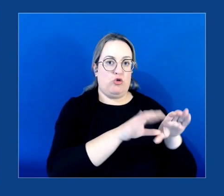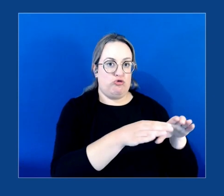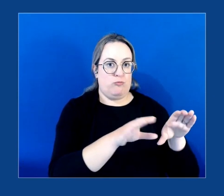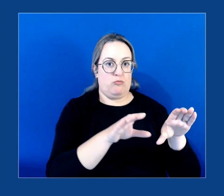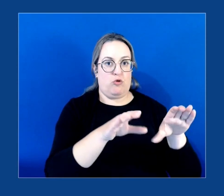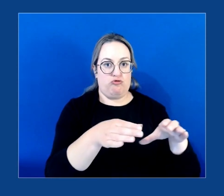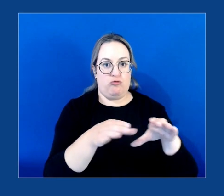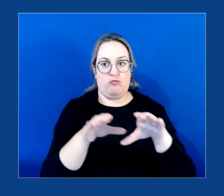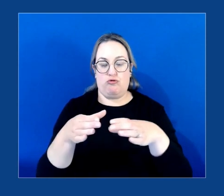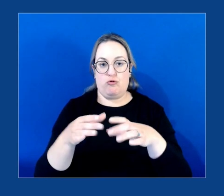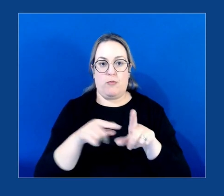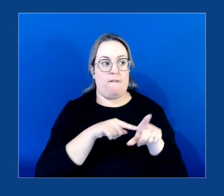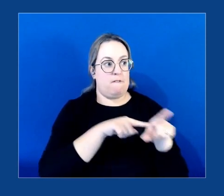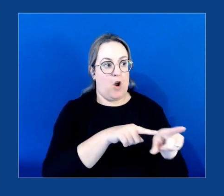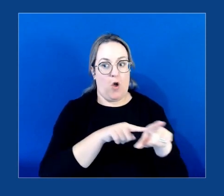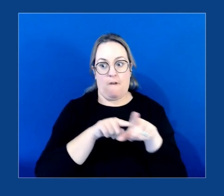law.